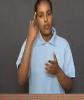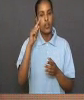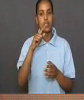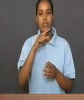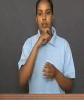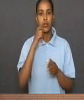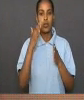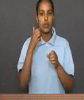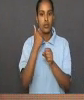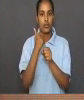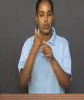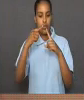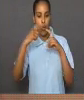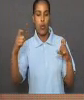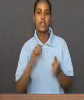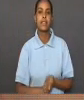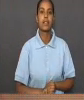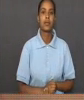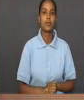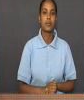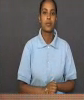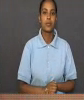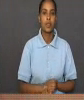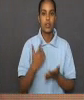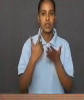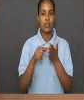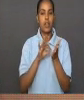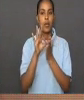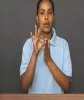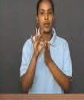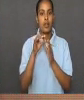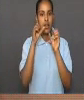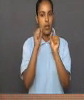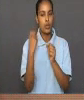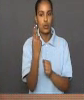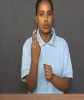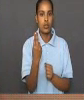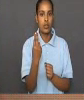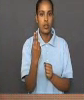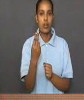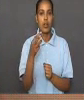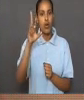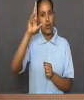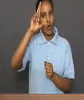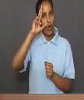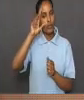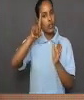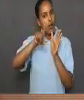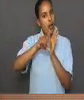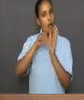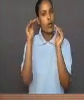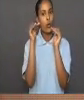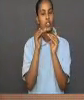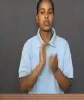solvent, we do the opposite. These numbers can be used in the Raoult's law